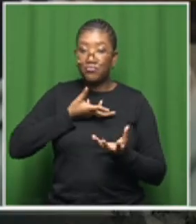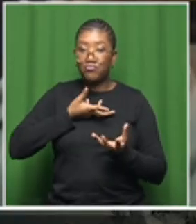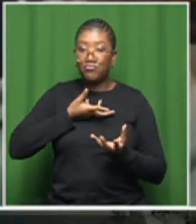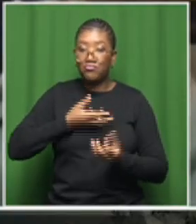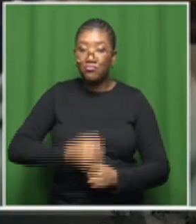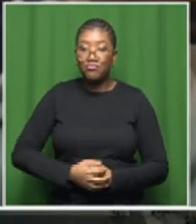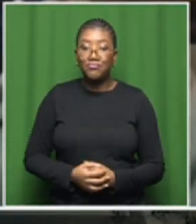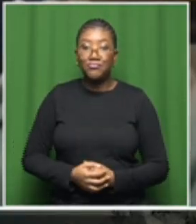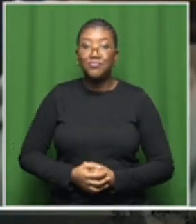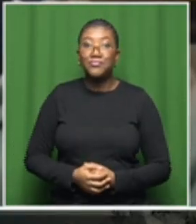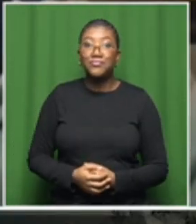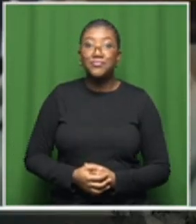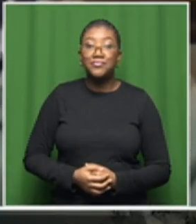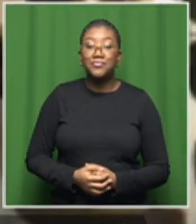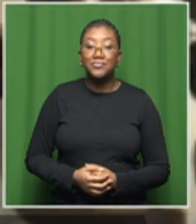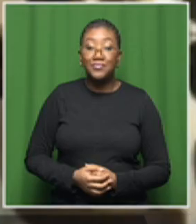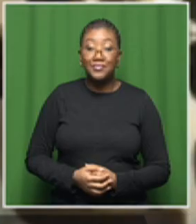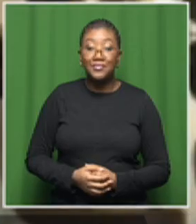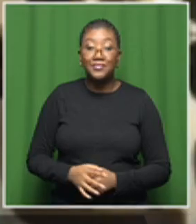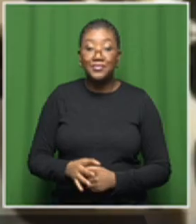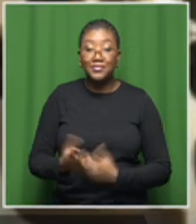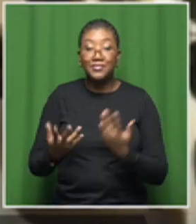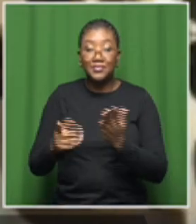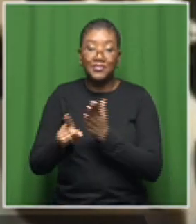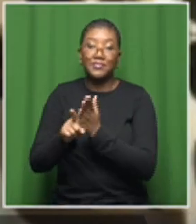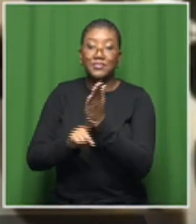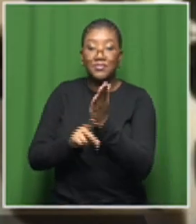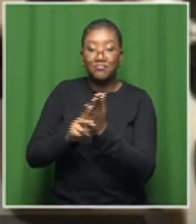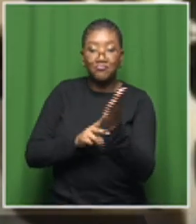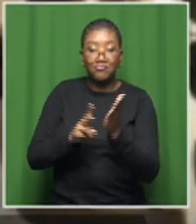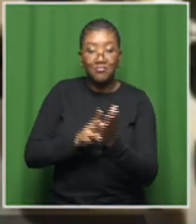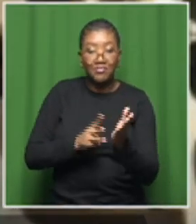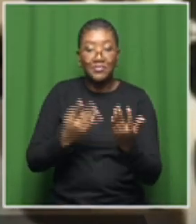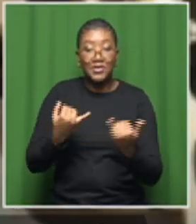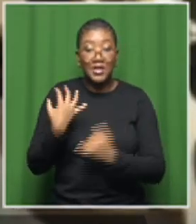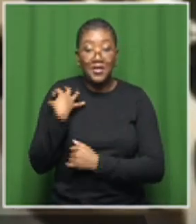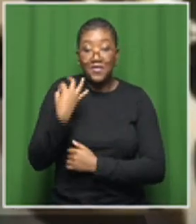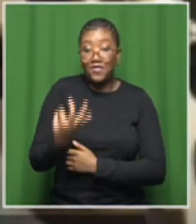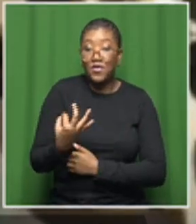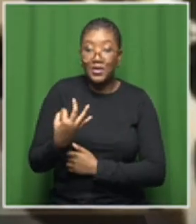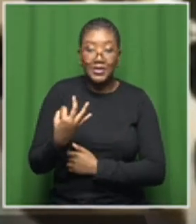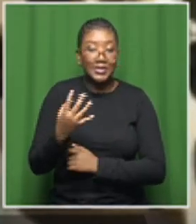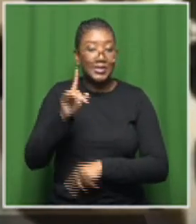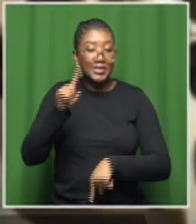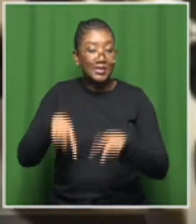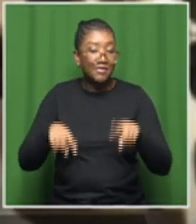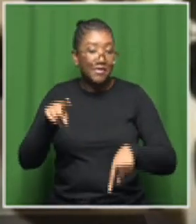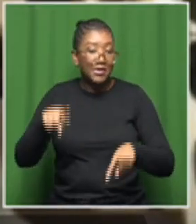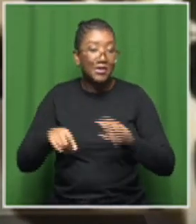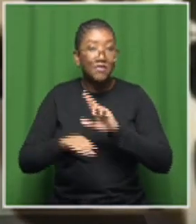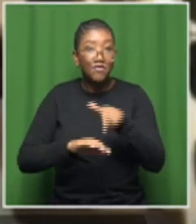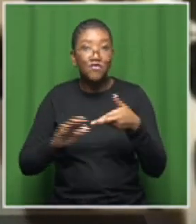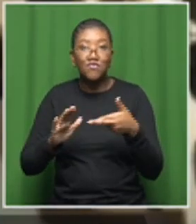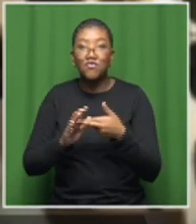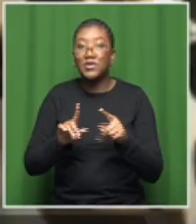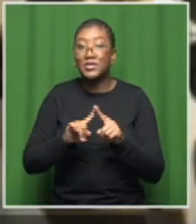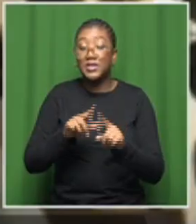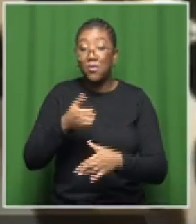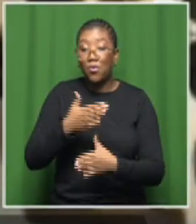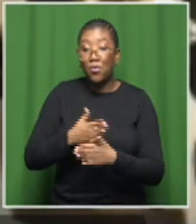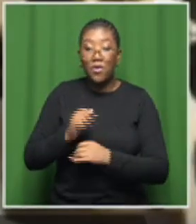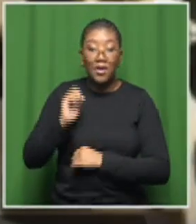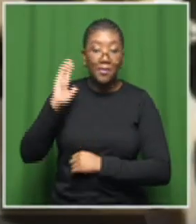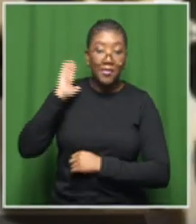Sure. So, there's various elements to when it comes to volunteering in a production. It can go anywhere from behind the scenes, which is